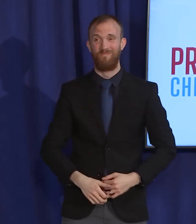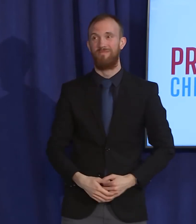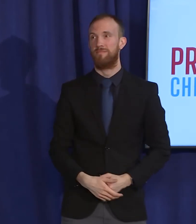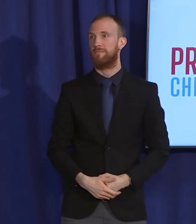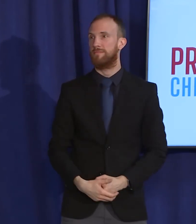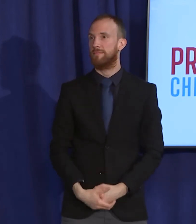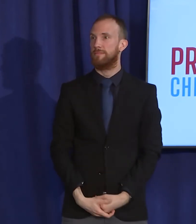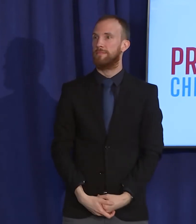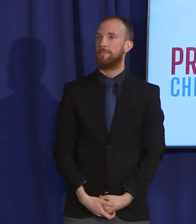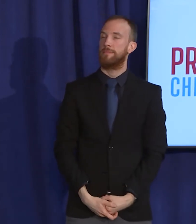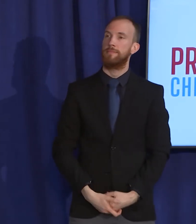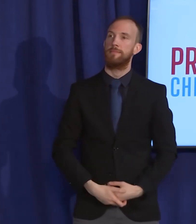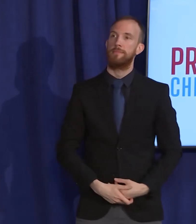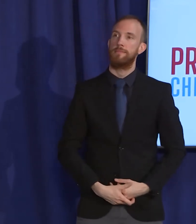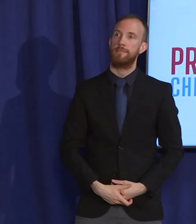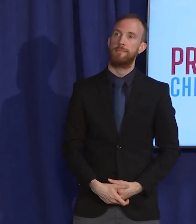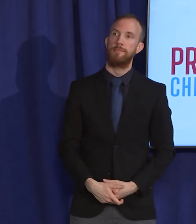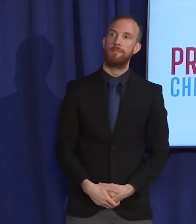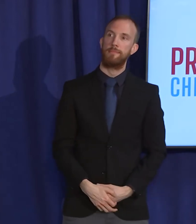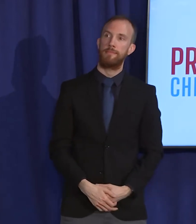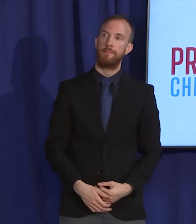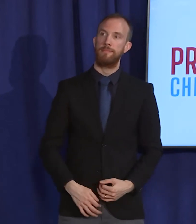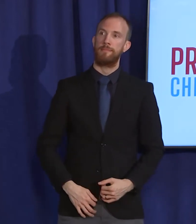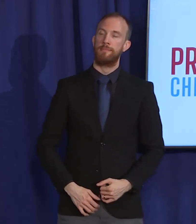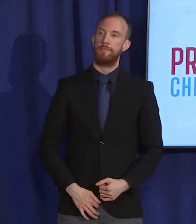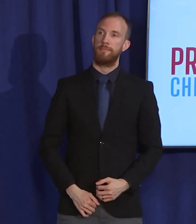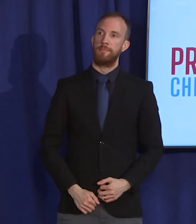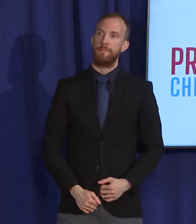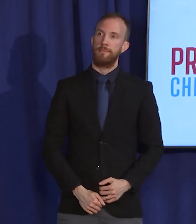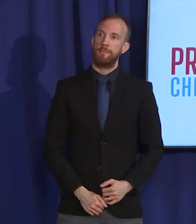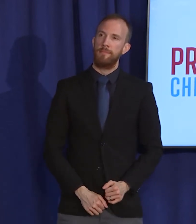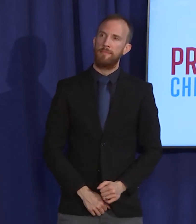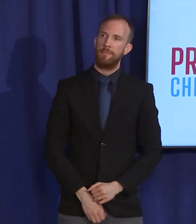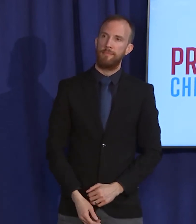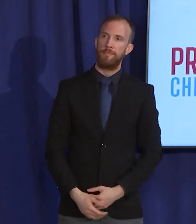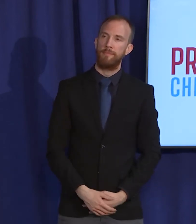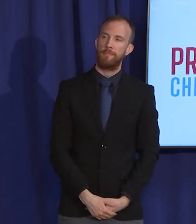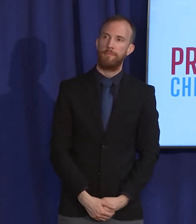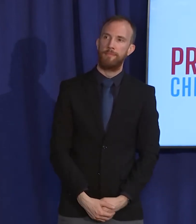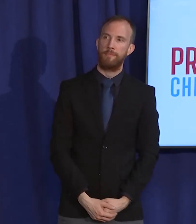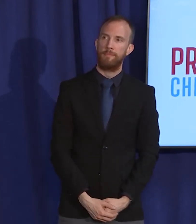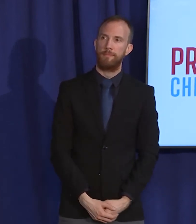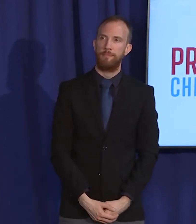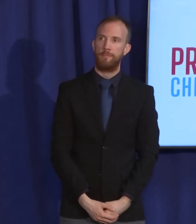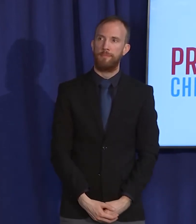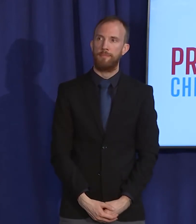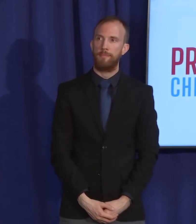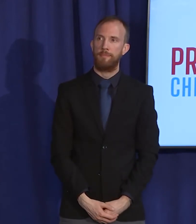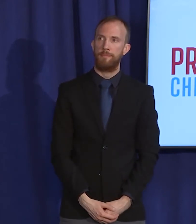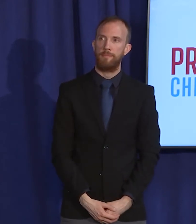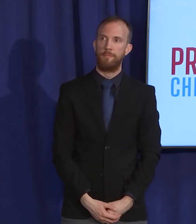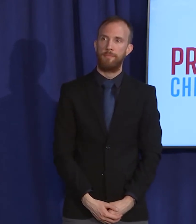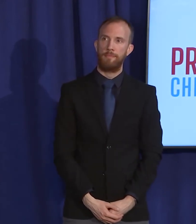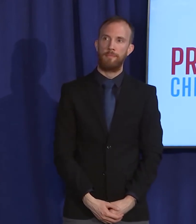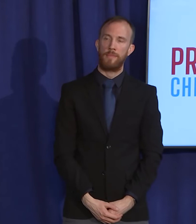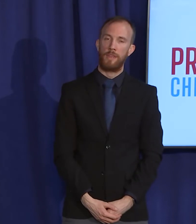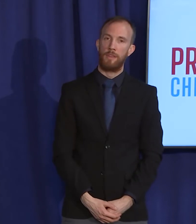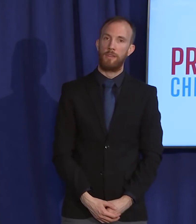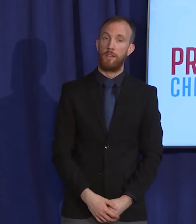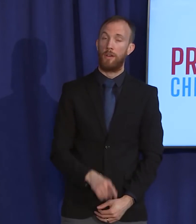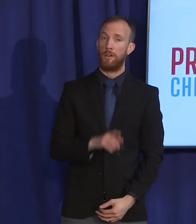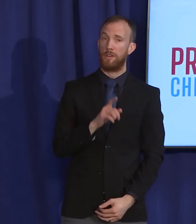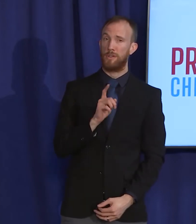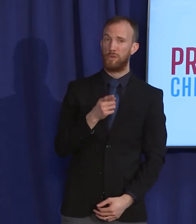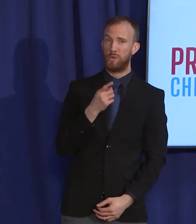Hello, Mayor, this is Coco from Chinese TV station Sinovision. At the beginning, you mentioned Atlanta shooting is a hate